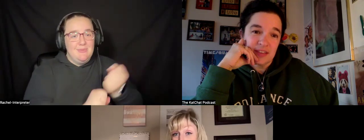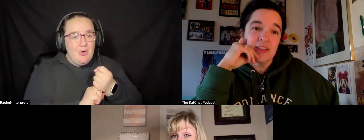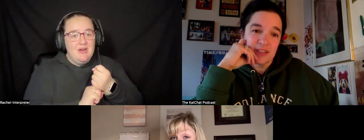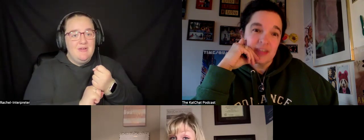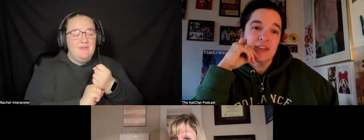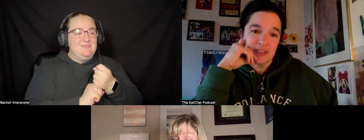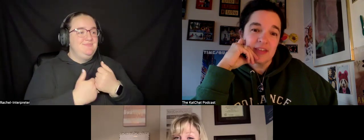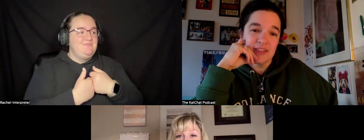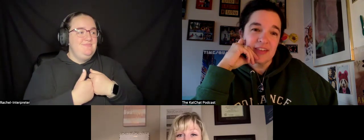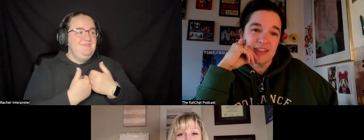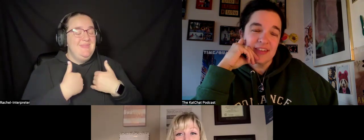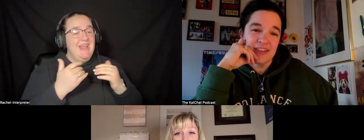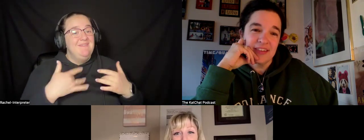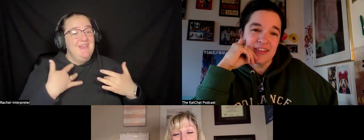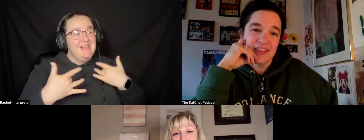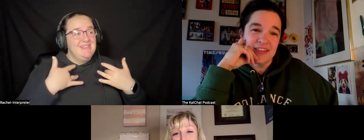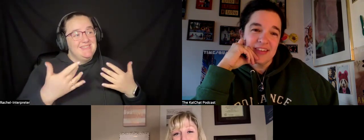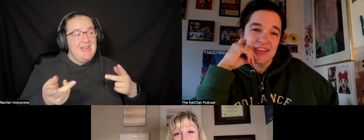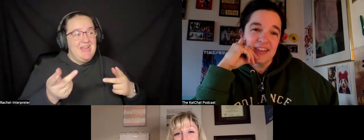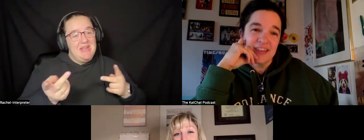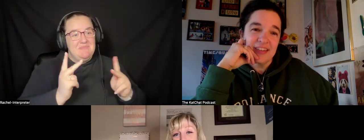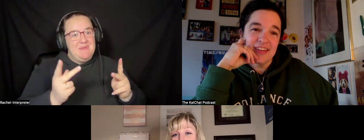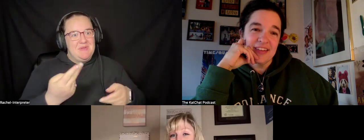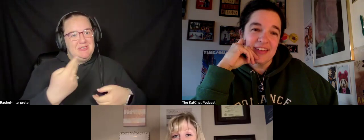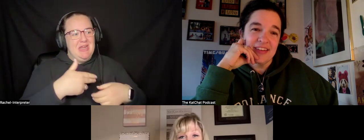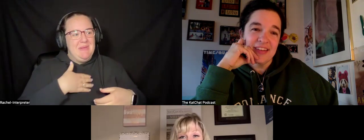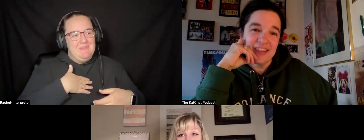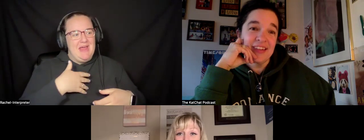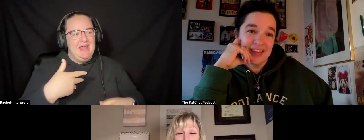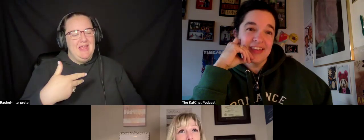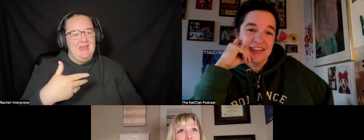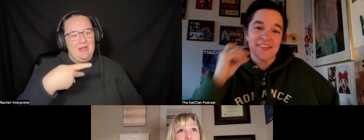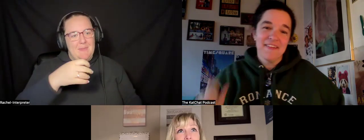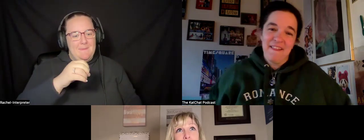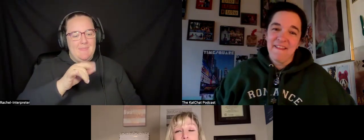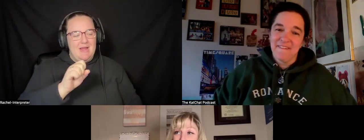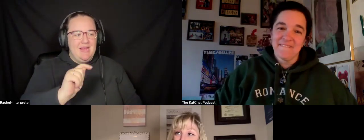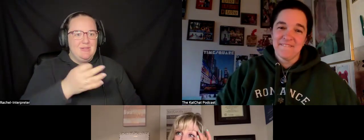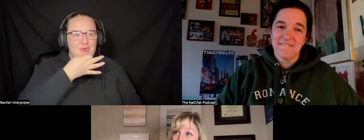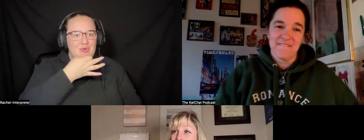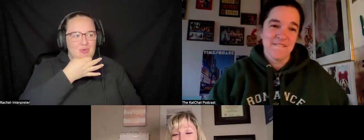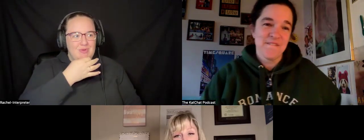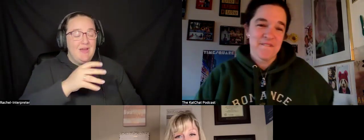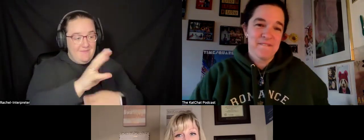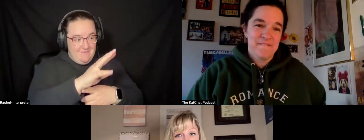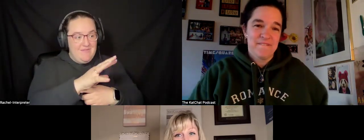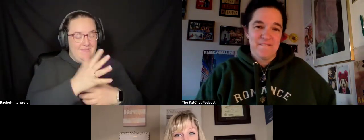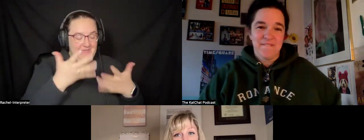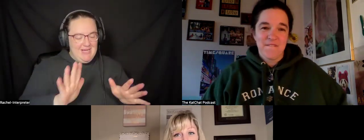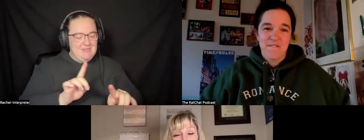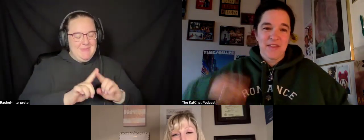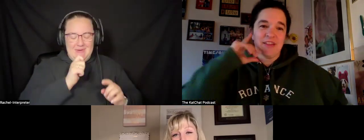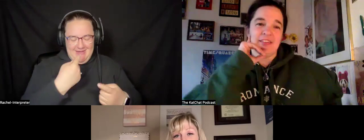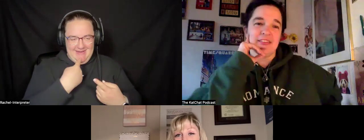I have some really exciting guests still coming on here soon. They're filmed, and I won't give any secrets away as to who's coming on,